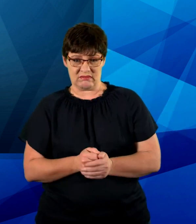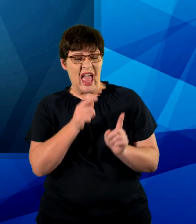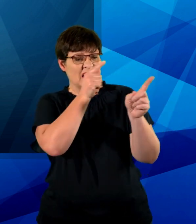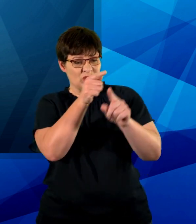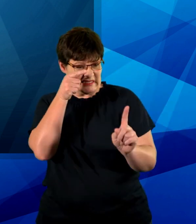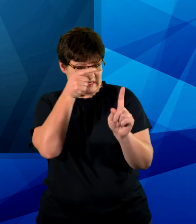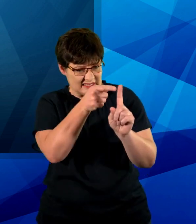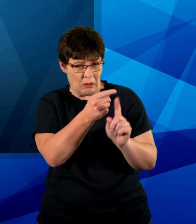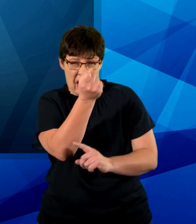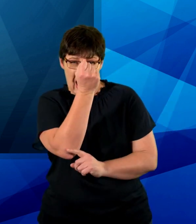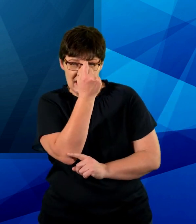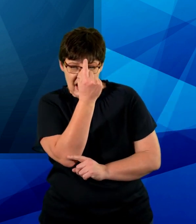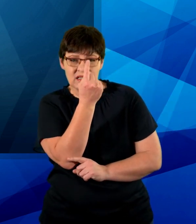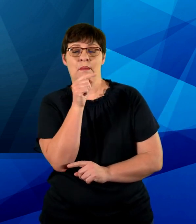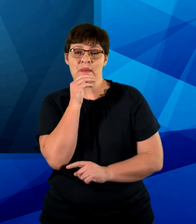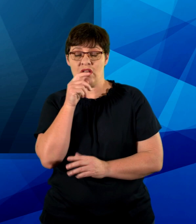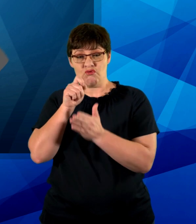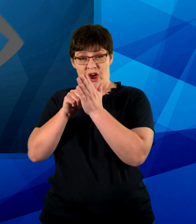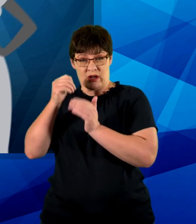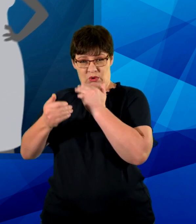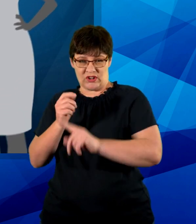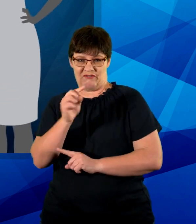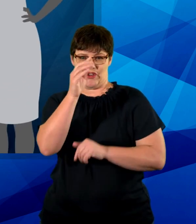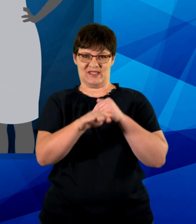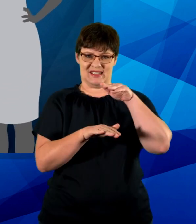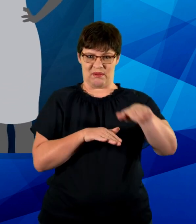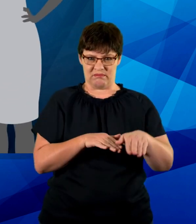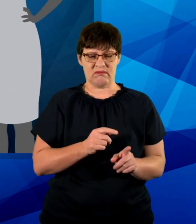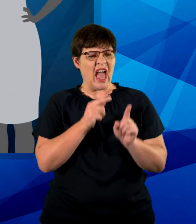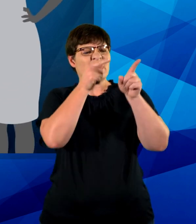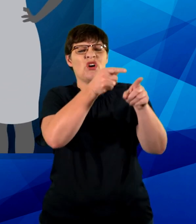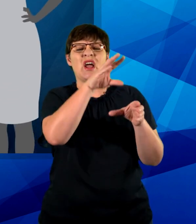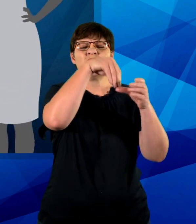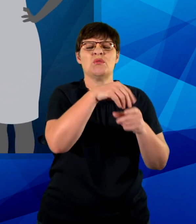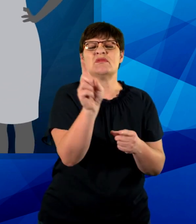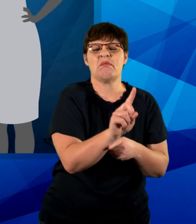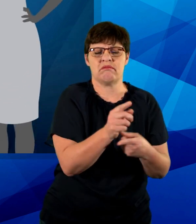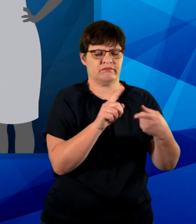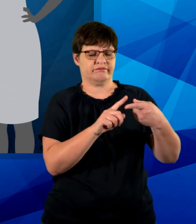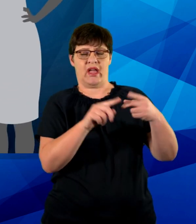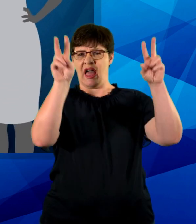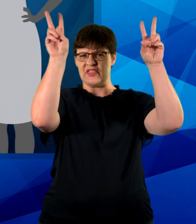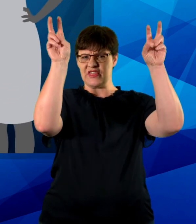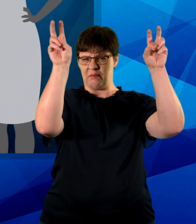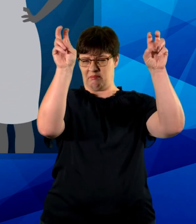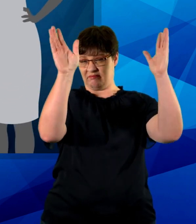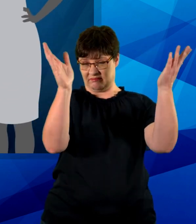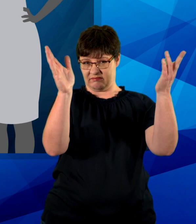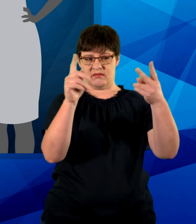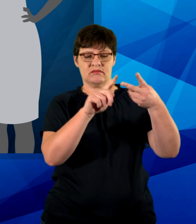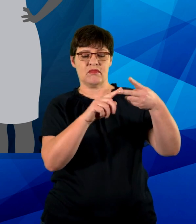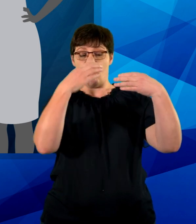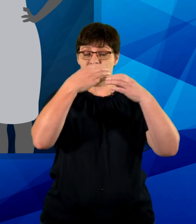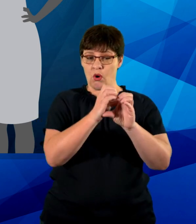is the first step in the writing process. The instructions typically include aspects such as theme or topic,